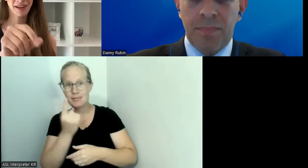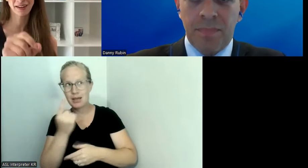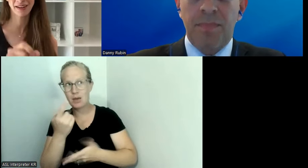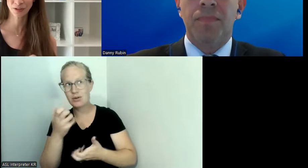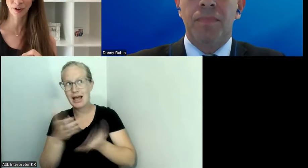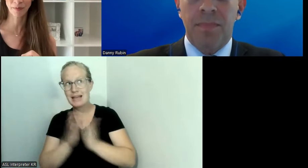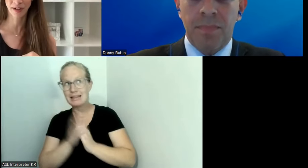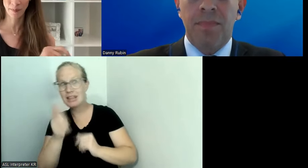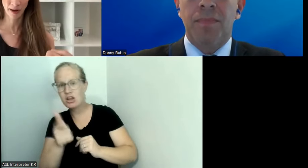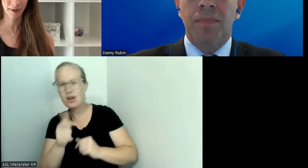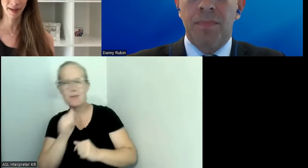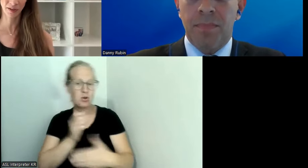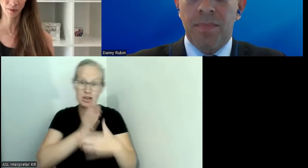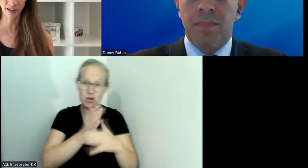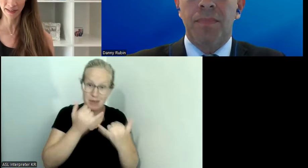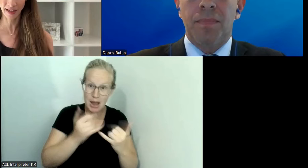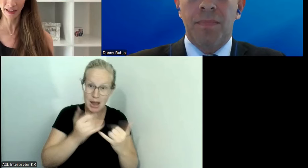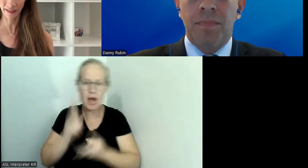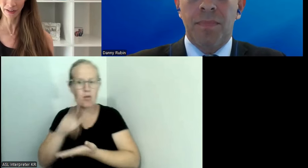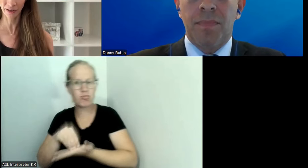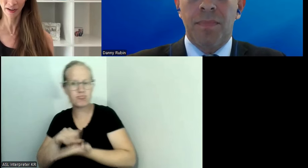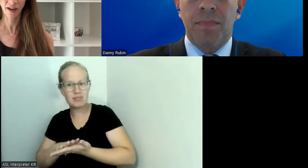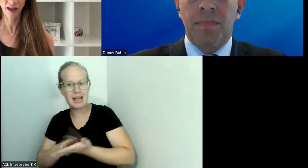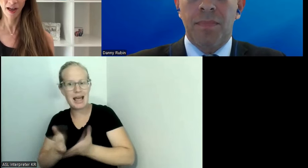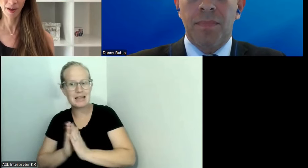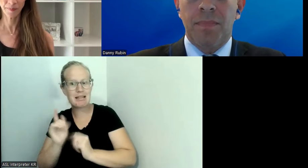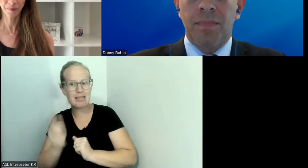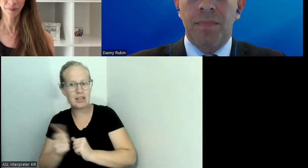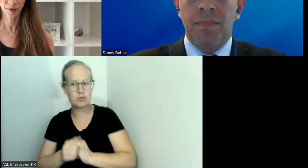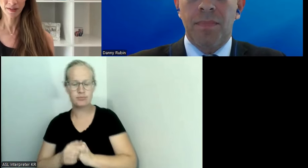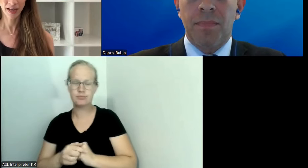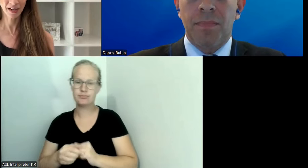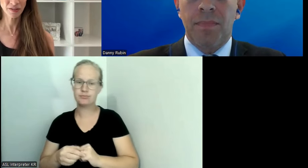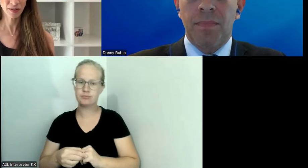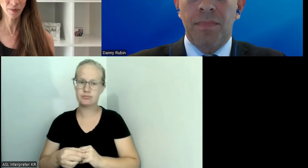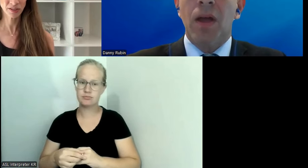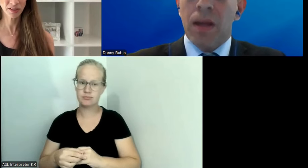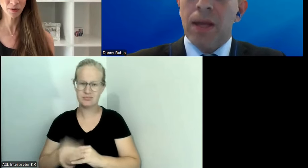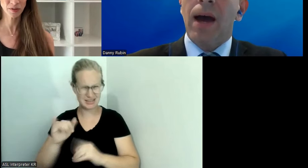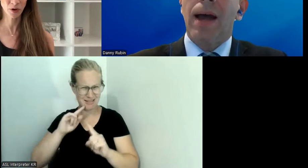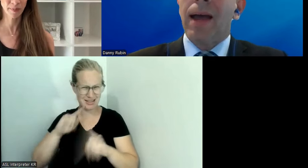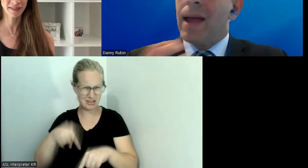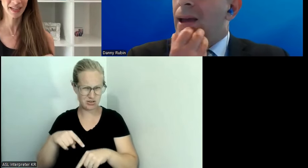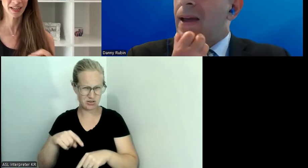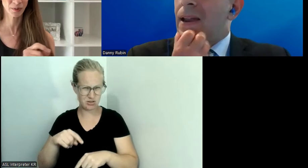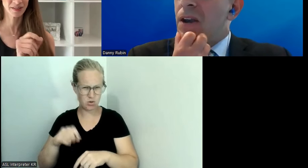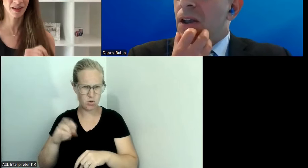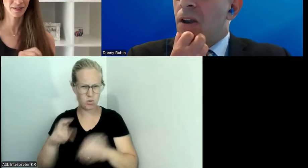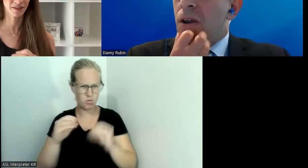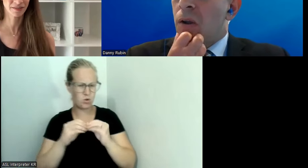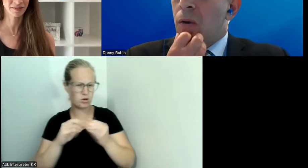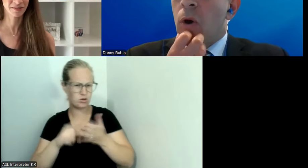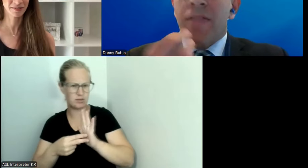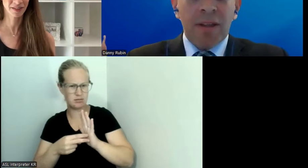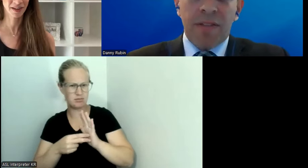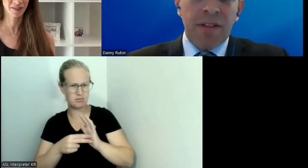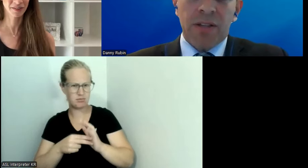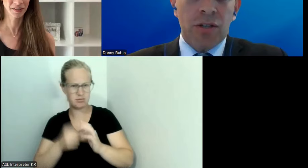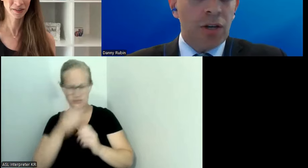to ask them. I'm not going to interrupt right now, but I'm going to make a note to ask that later. Um, that answer that question or is it more about notes and other?